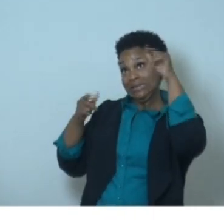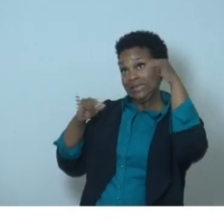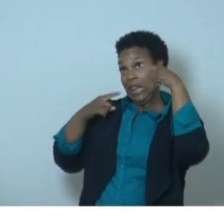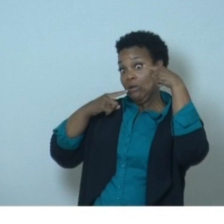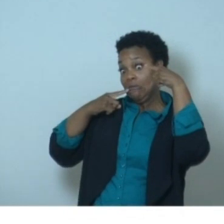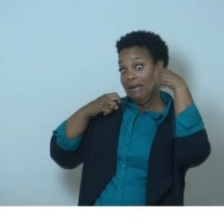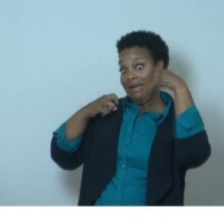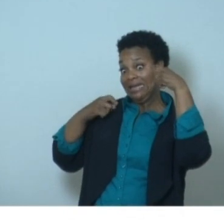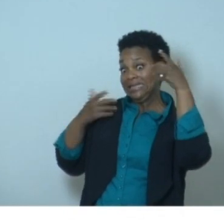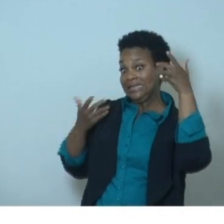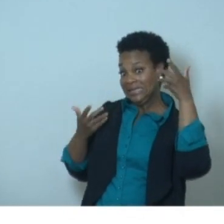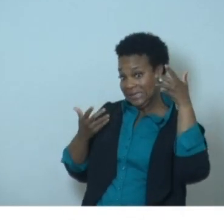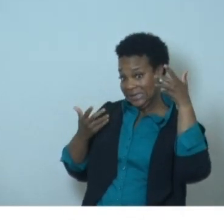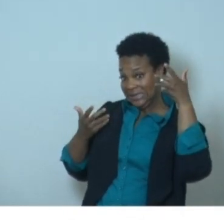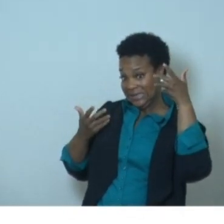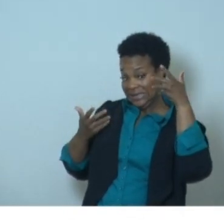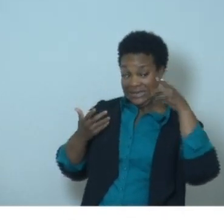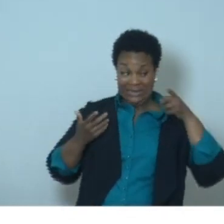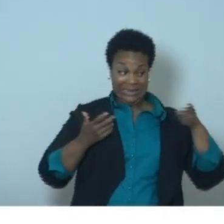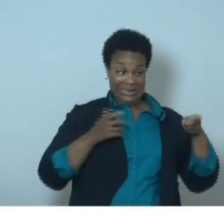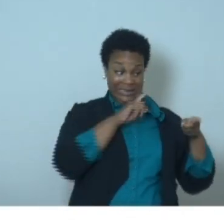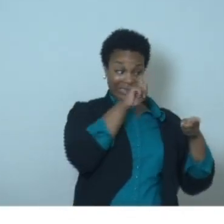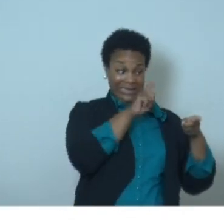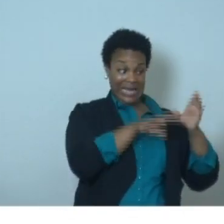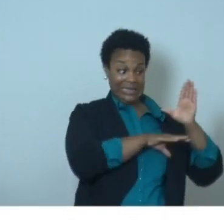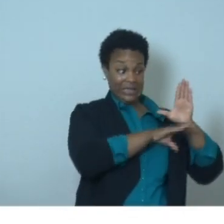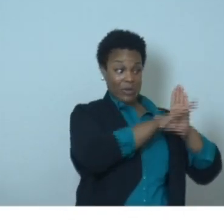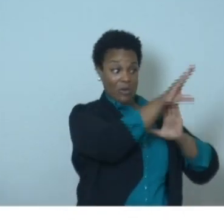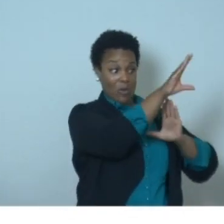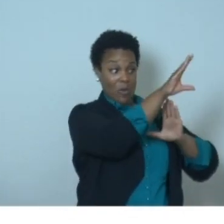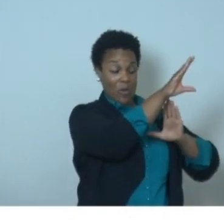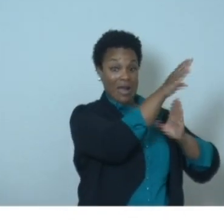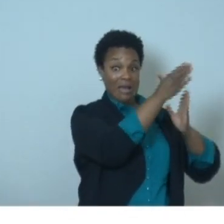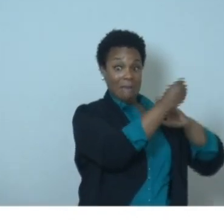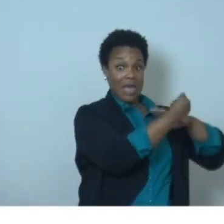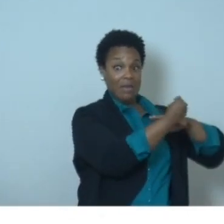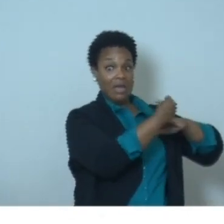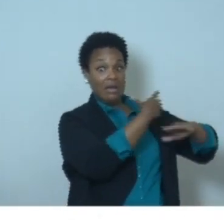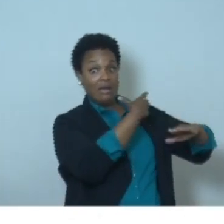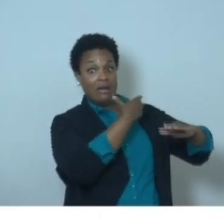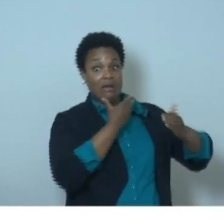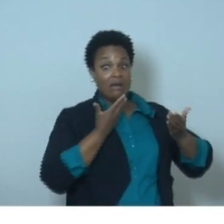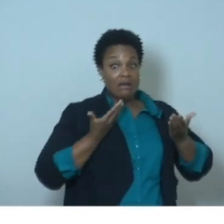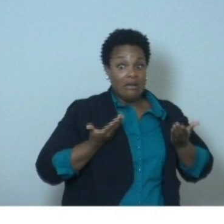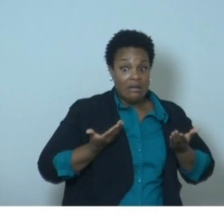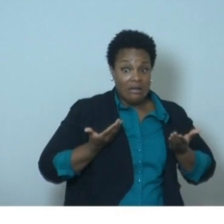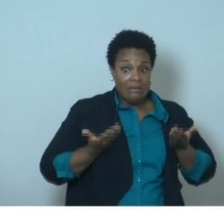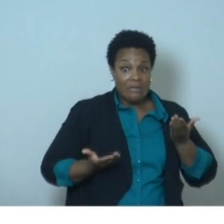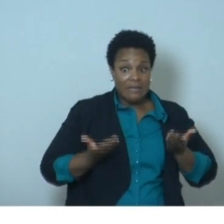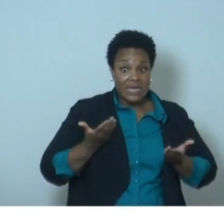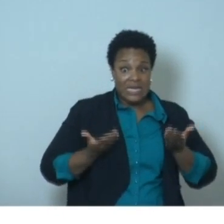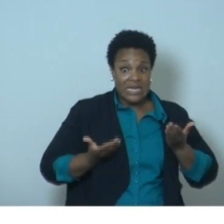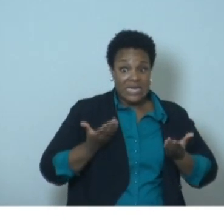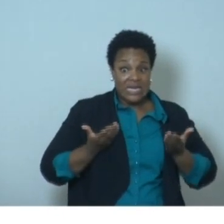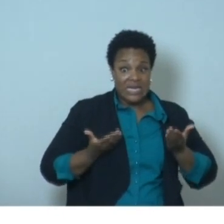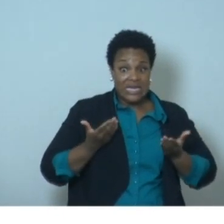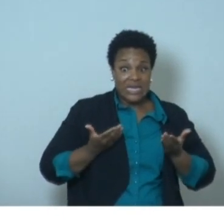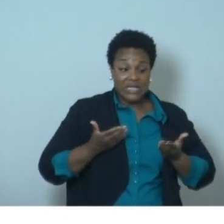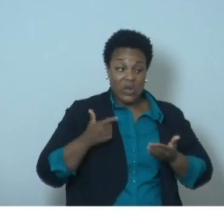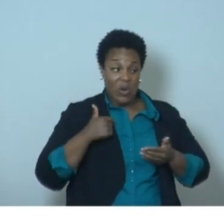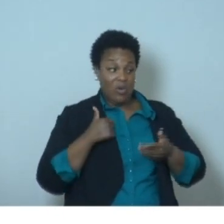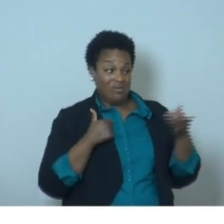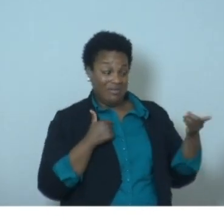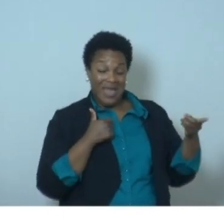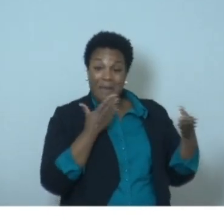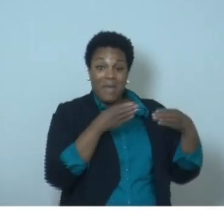is troubling precedents, looking at both human behavior and what happens if you open too fast. And then